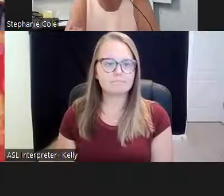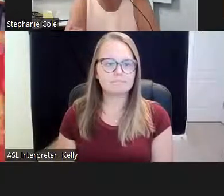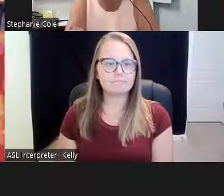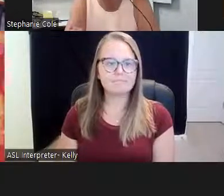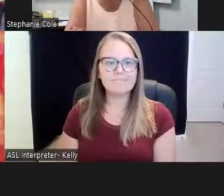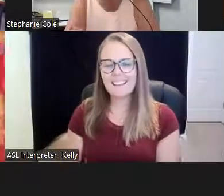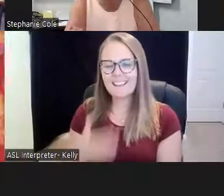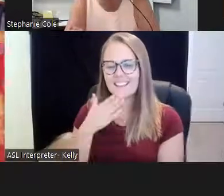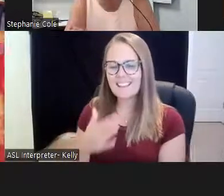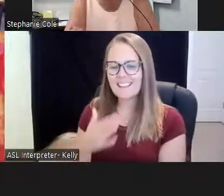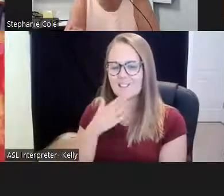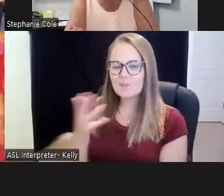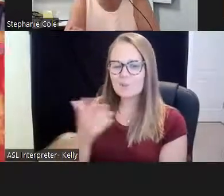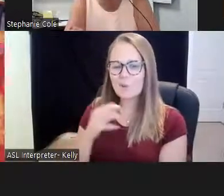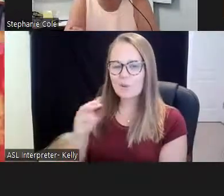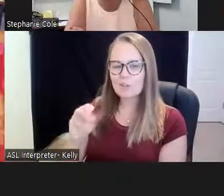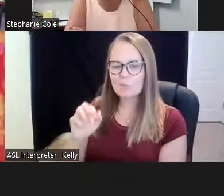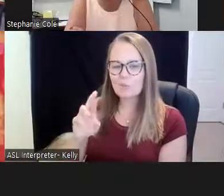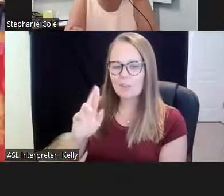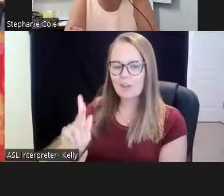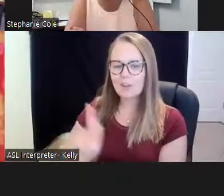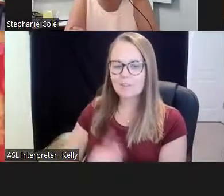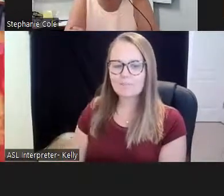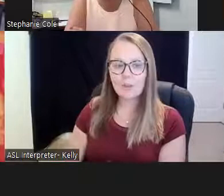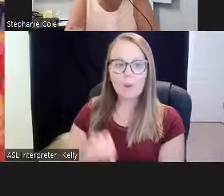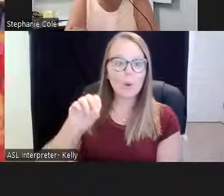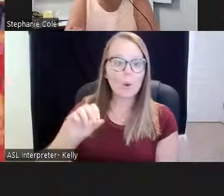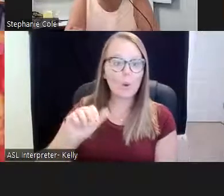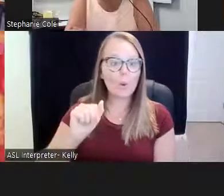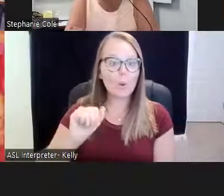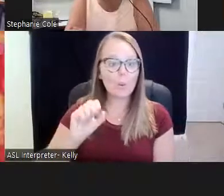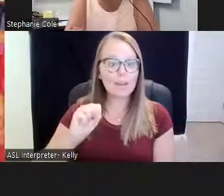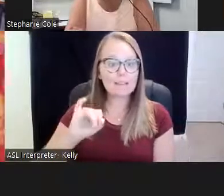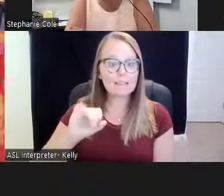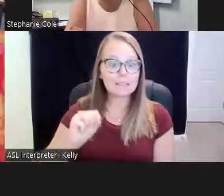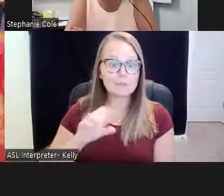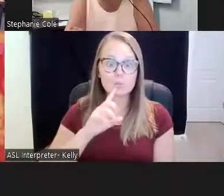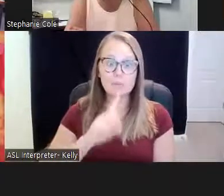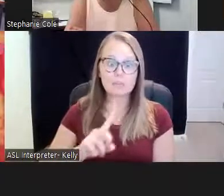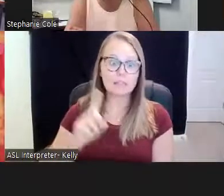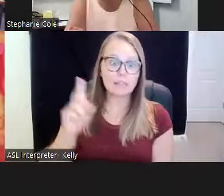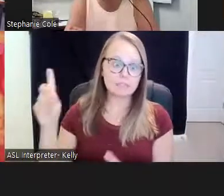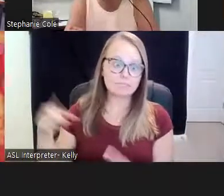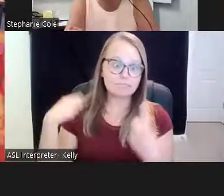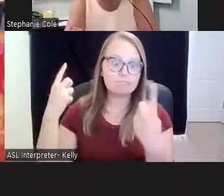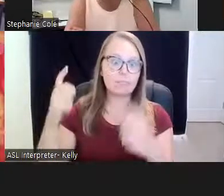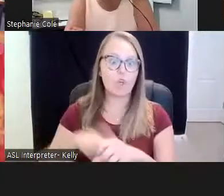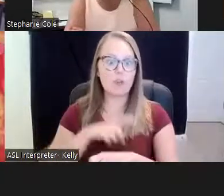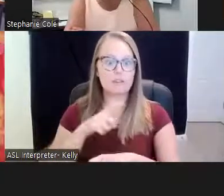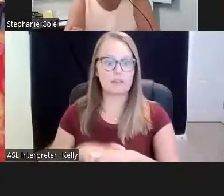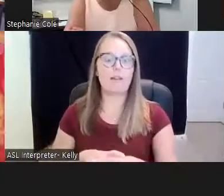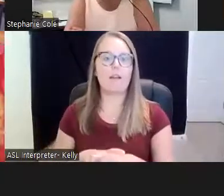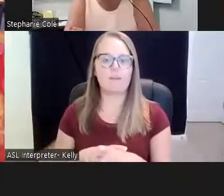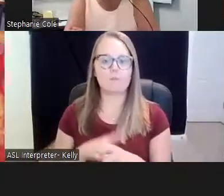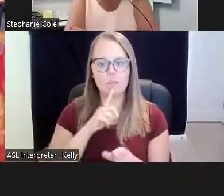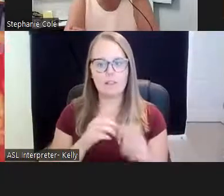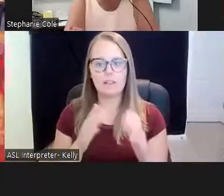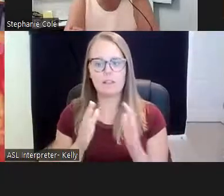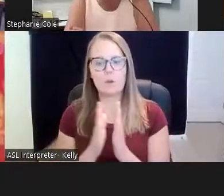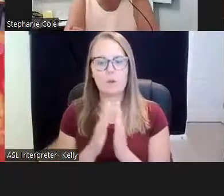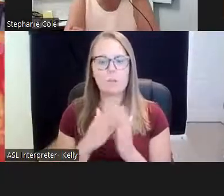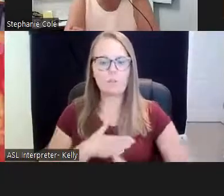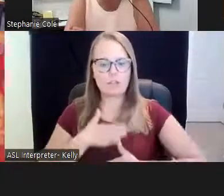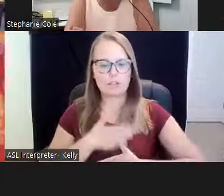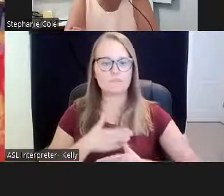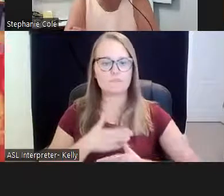1989. Great, thank you, Mary. OASIS has been around for quite some time as a great model, so we appreciate you sharing with us. Next, we're gonna